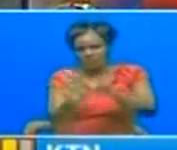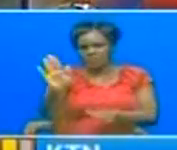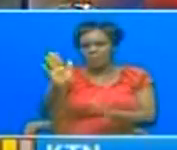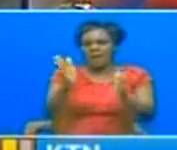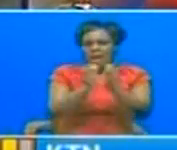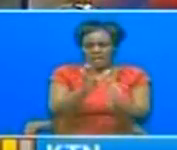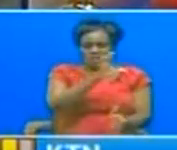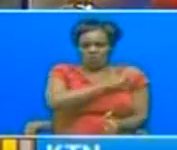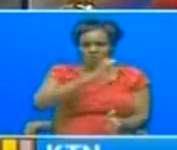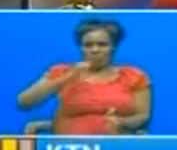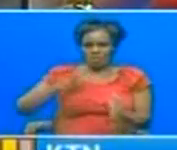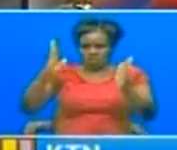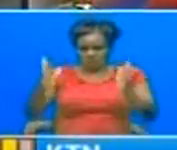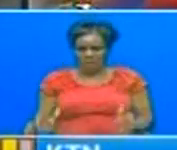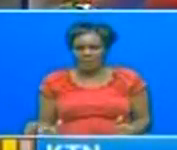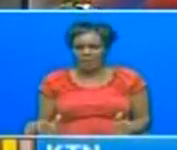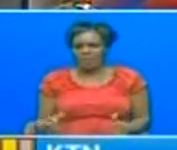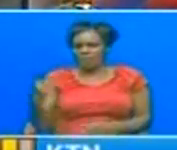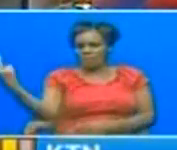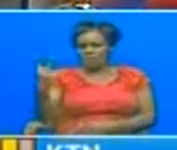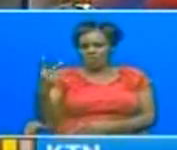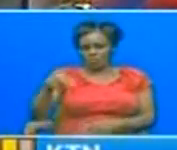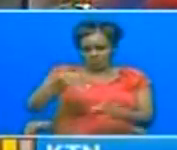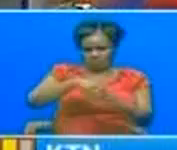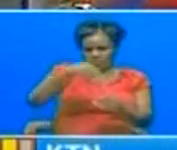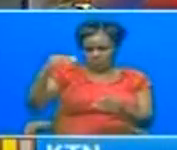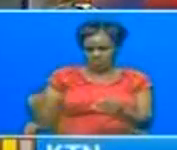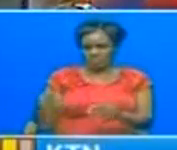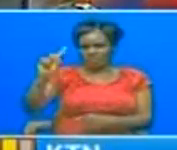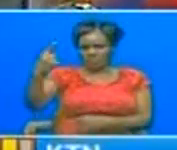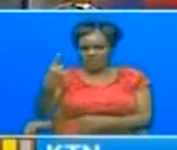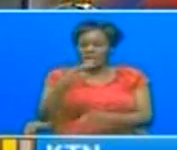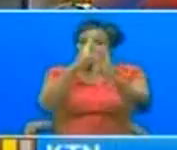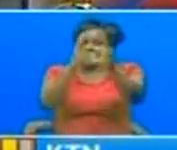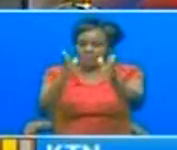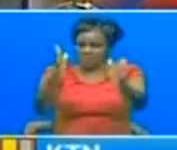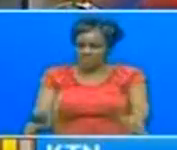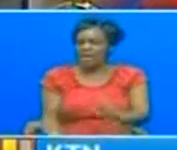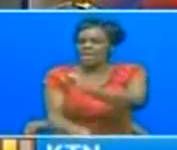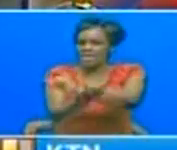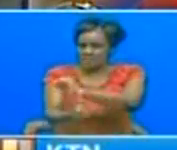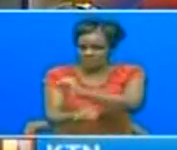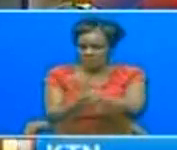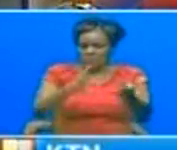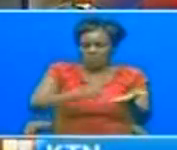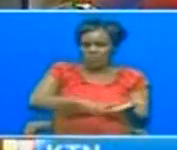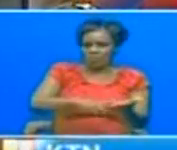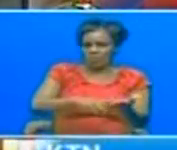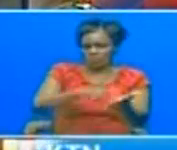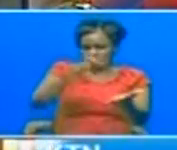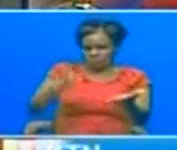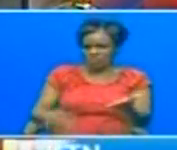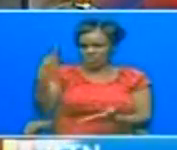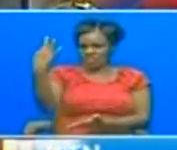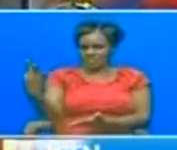and Commissioner Professor Jenon Songo, who was the first to resign. As KTN's Rita Tinina now reports, the resignation of the three